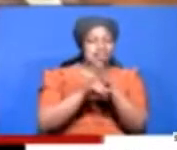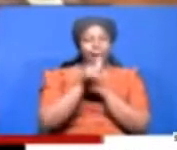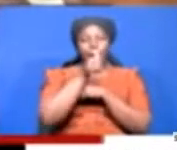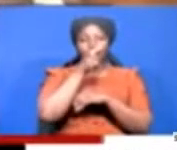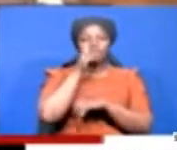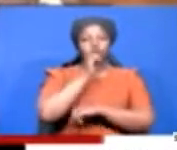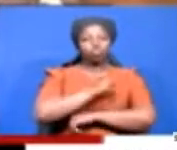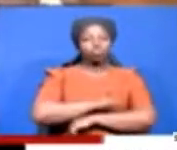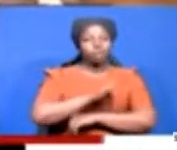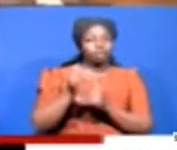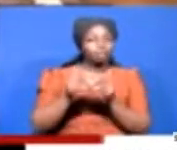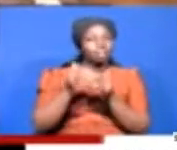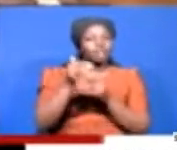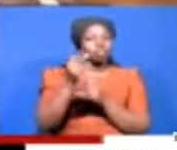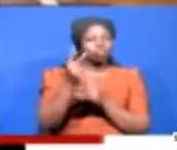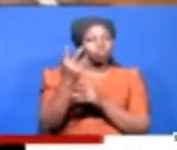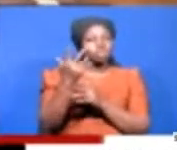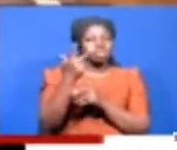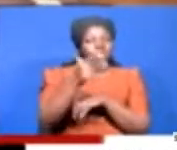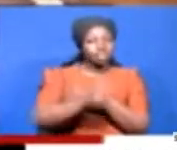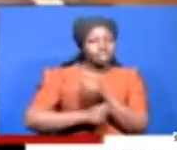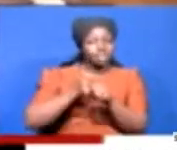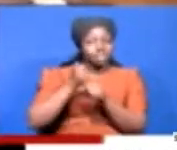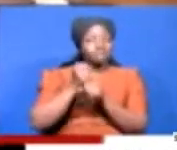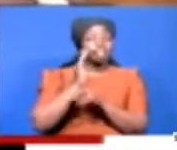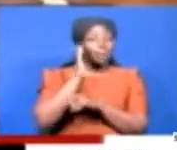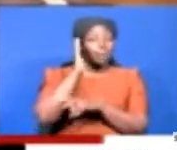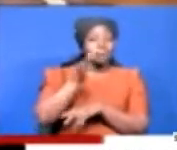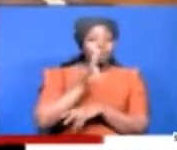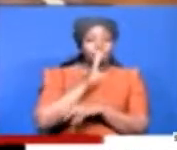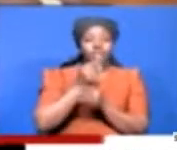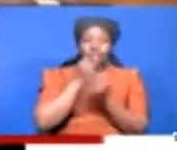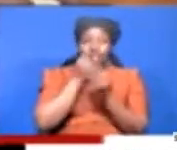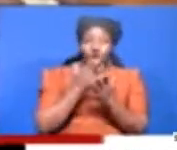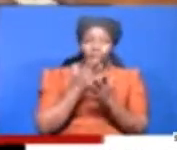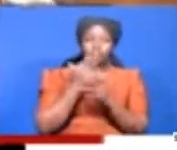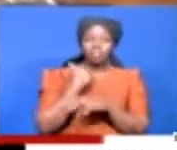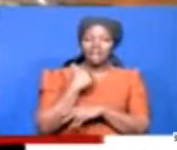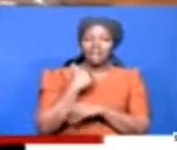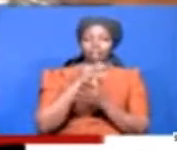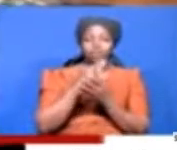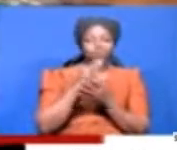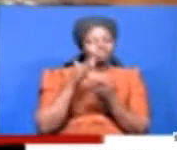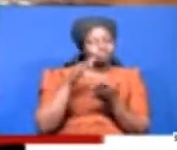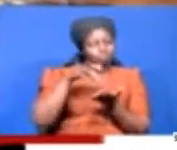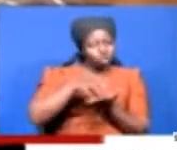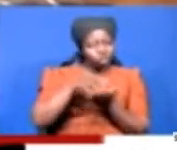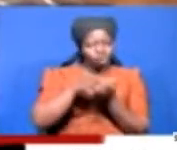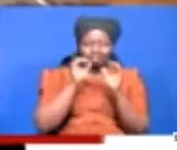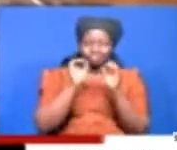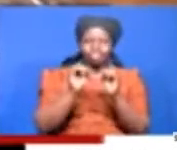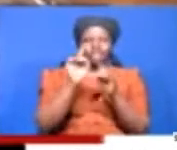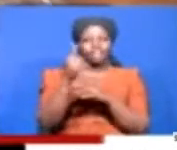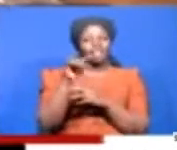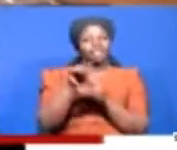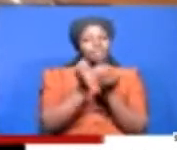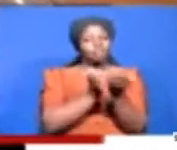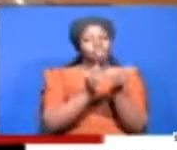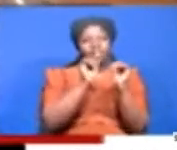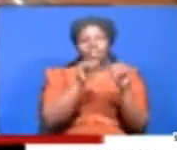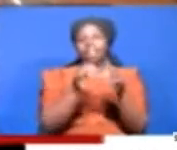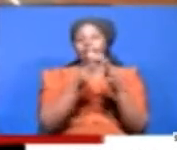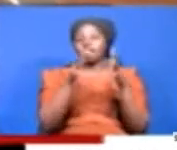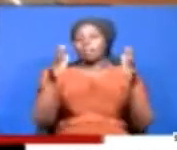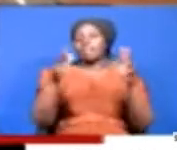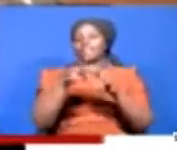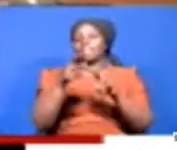for the next 2 or 3 years will be told that there is no vacancy there. First of all, it's a business, so they can expand very quickly if they